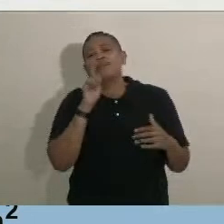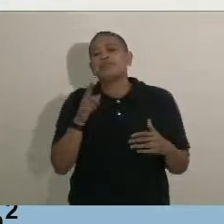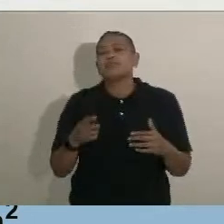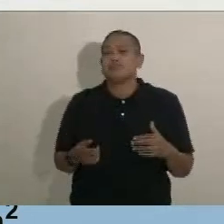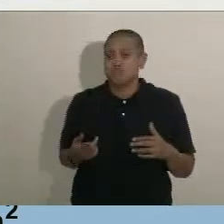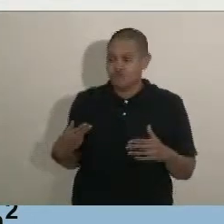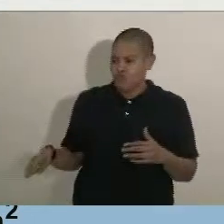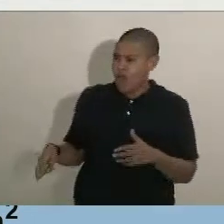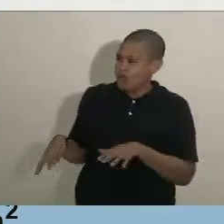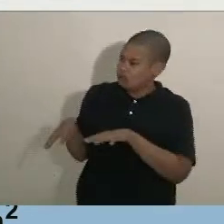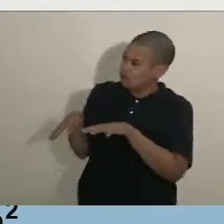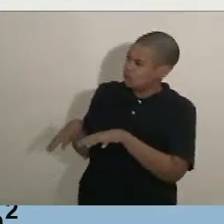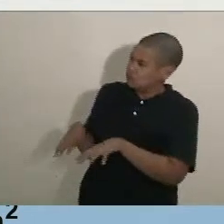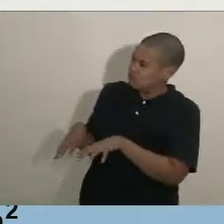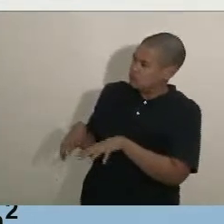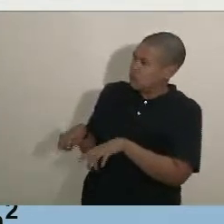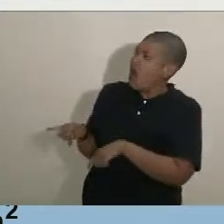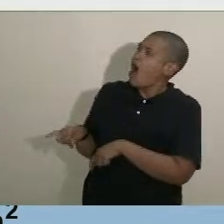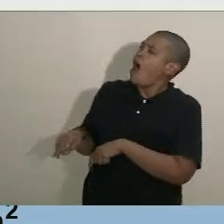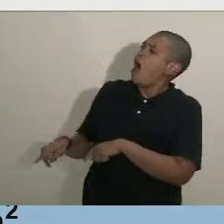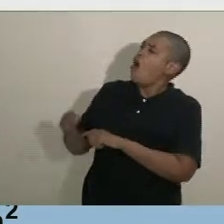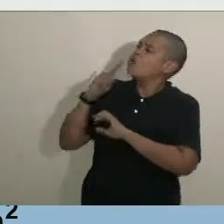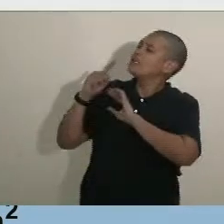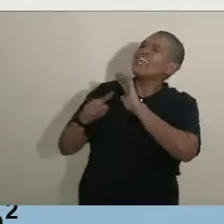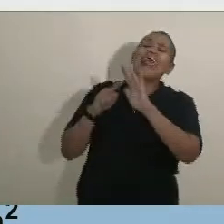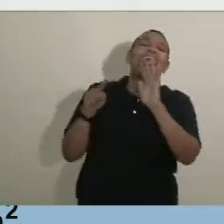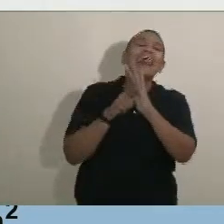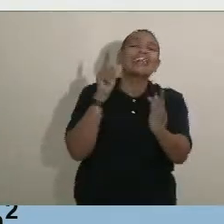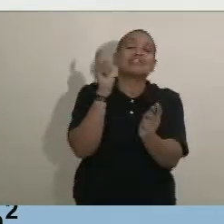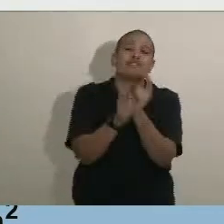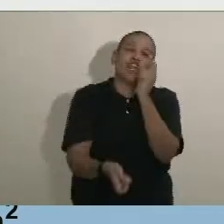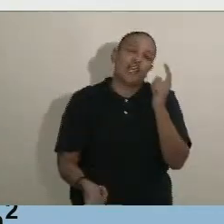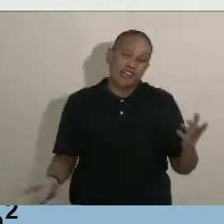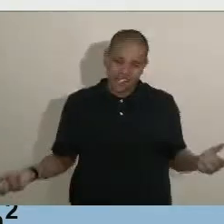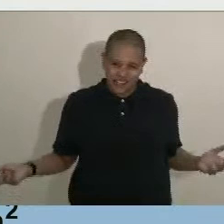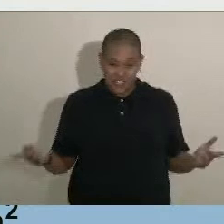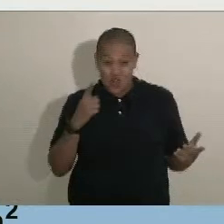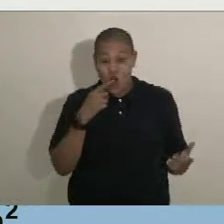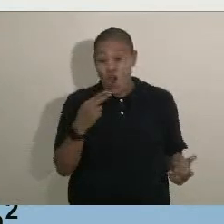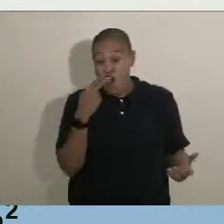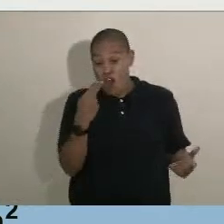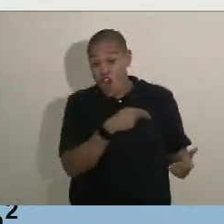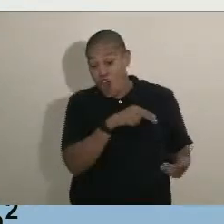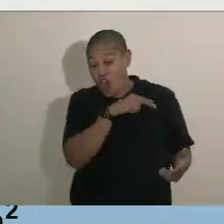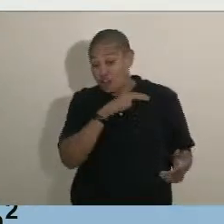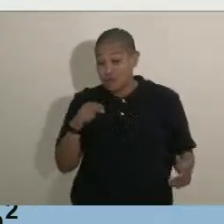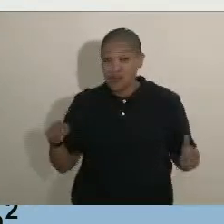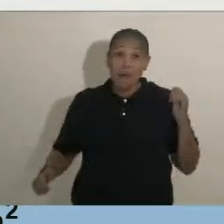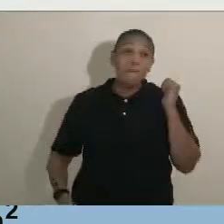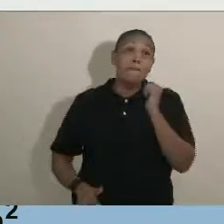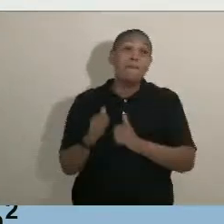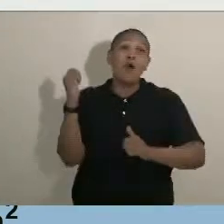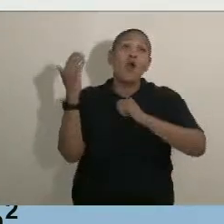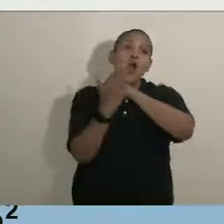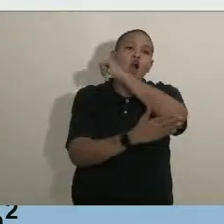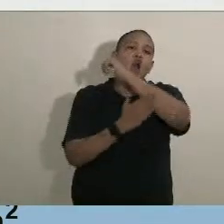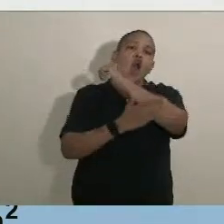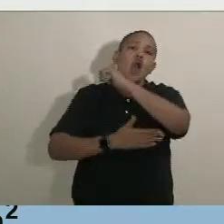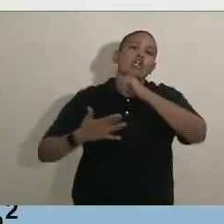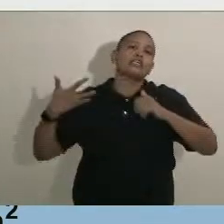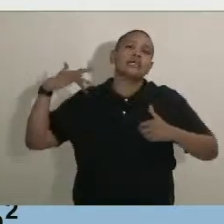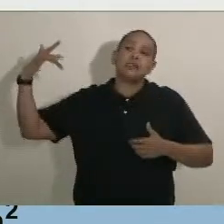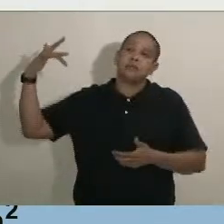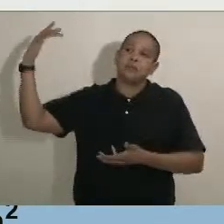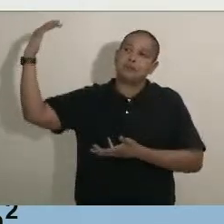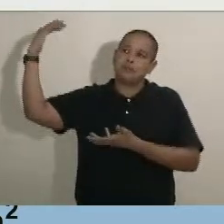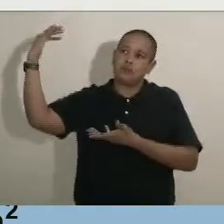of the screen, you can see there's a negative change. So hospitalizations in most countries are going down. However,